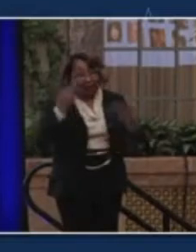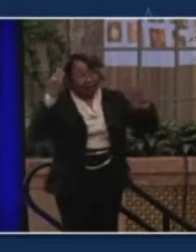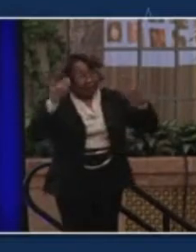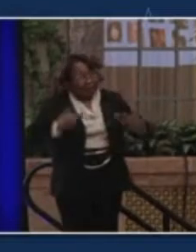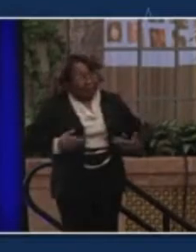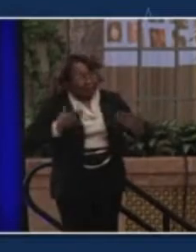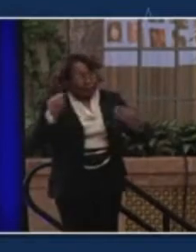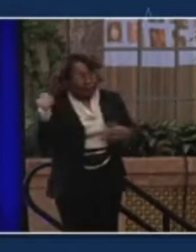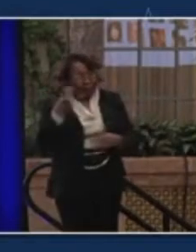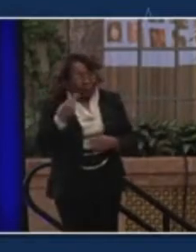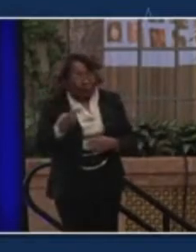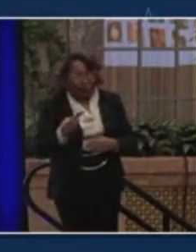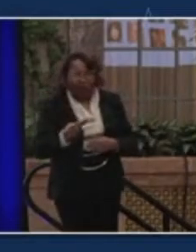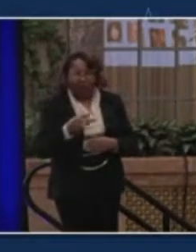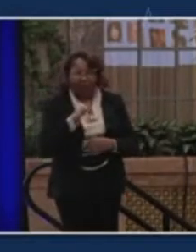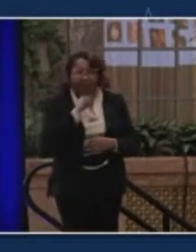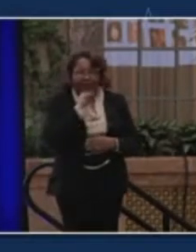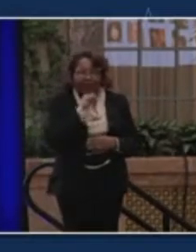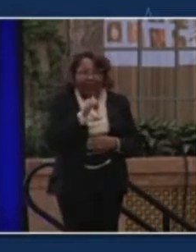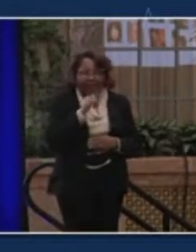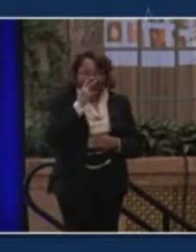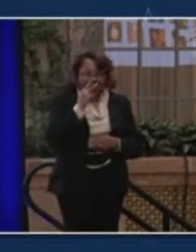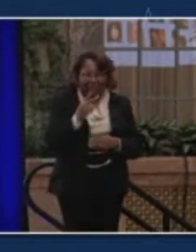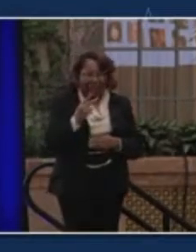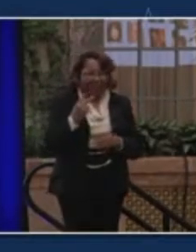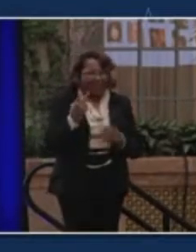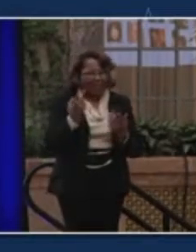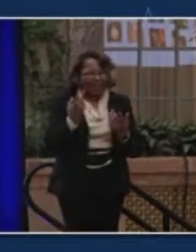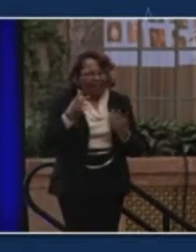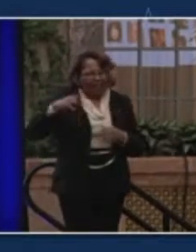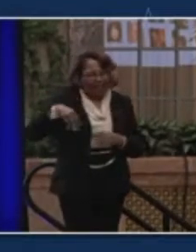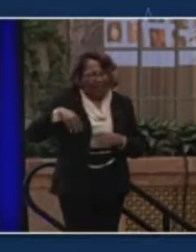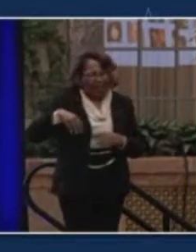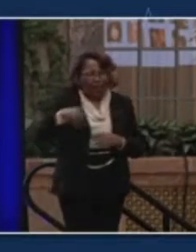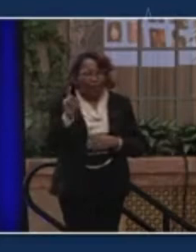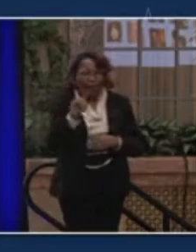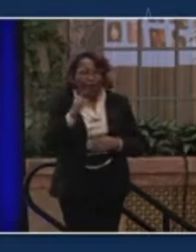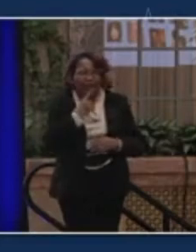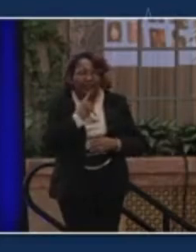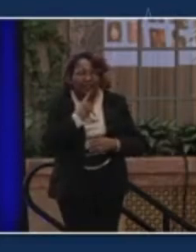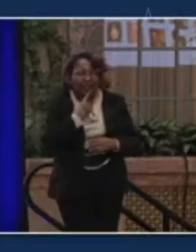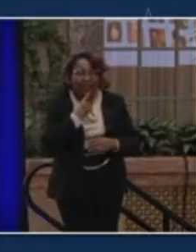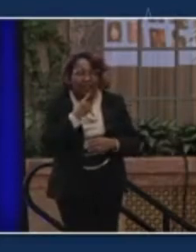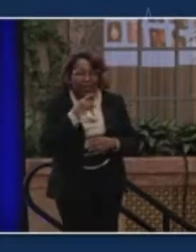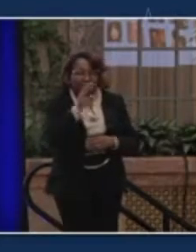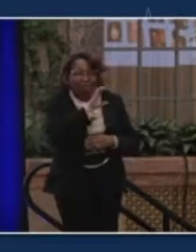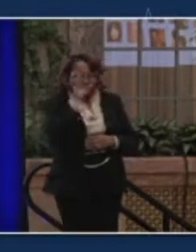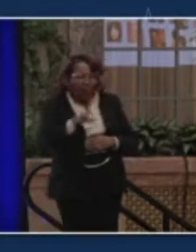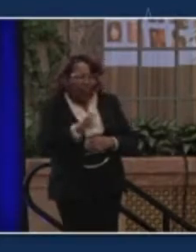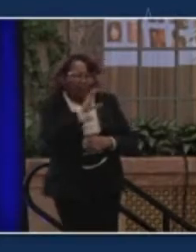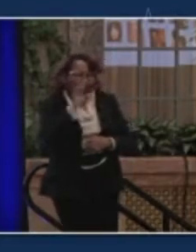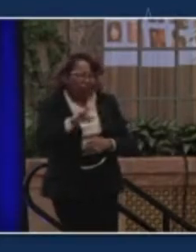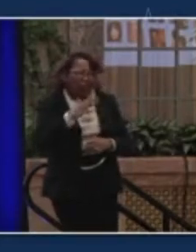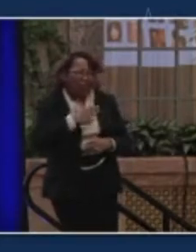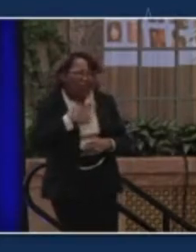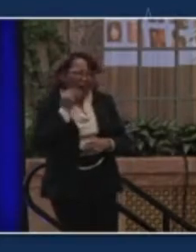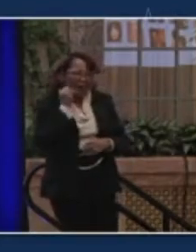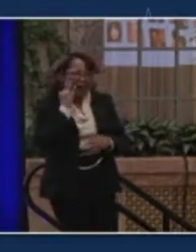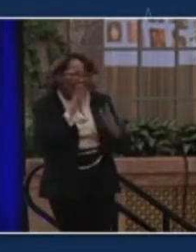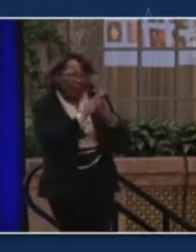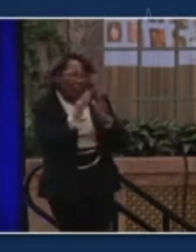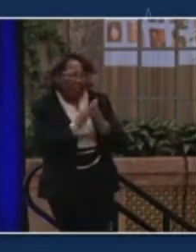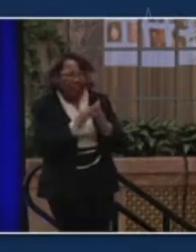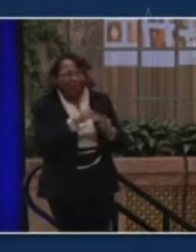Chicago. I didn't see it up there yet. I hope I will see it somewhere where he sang, Chicago, Chicago, my hometown. He